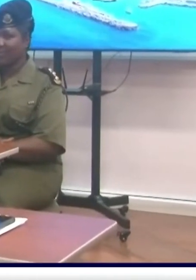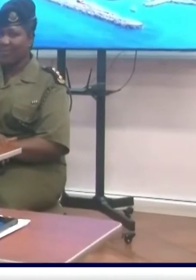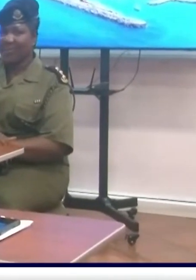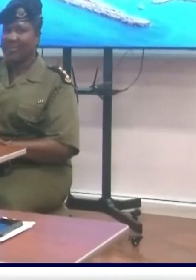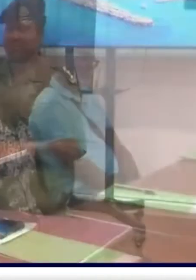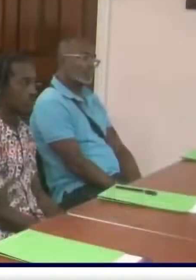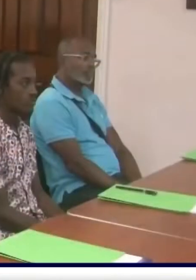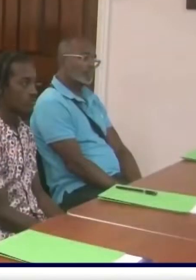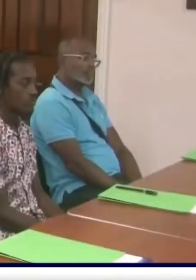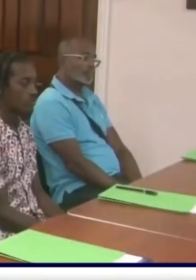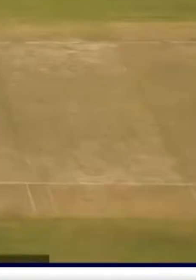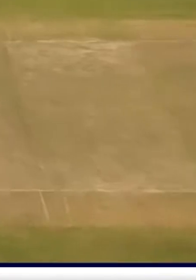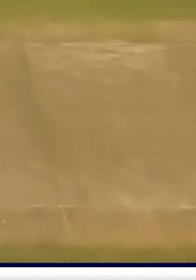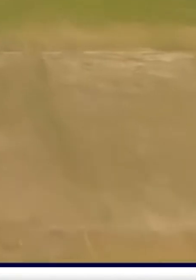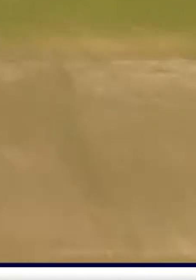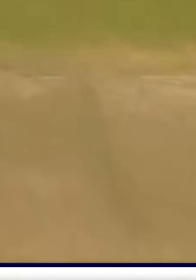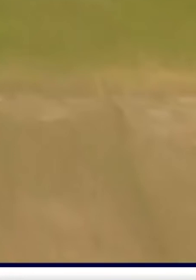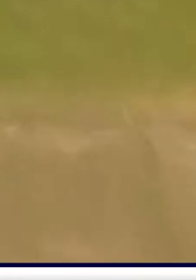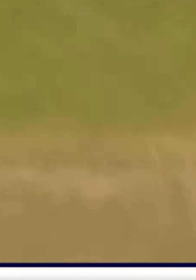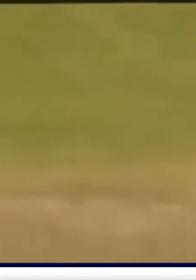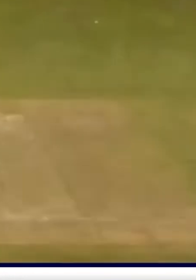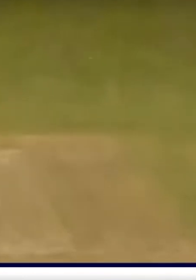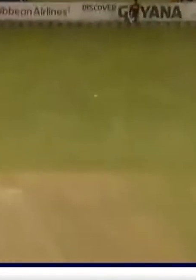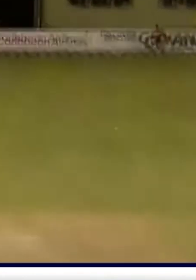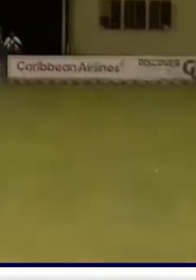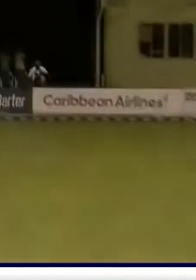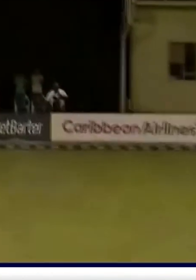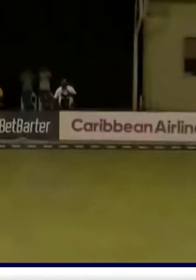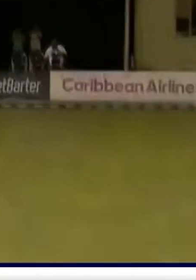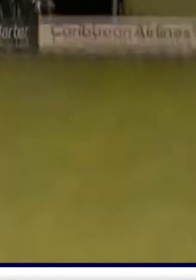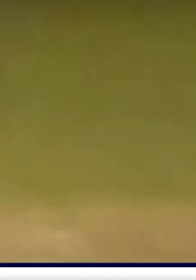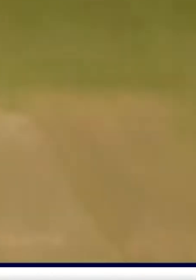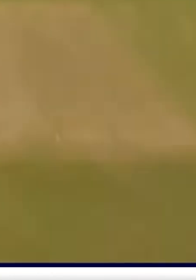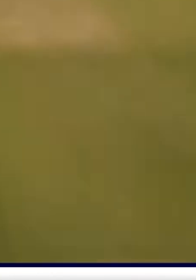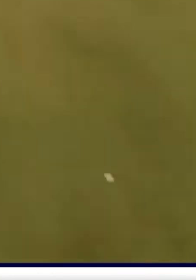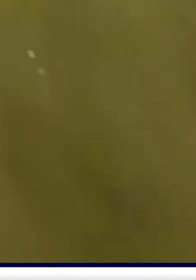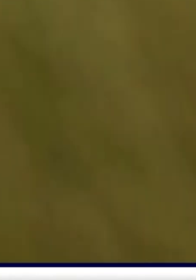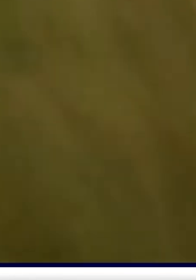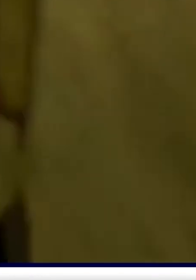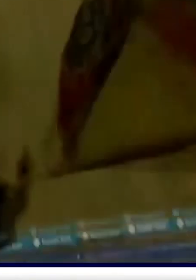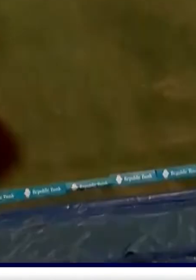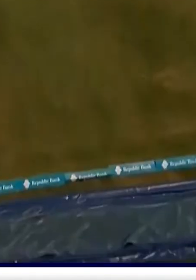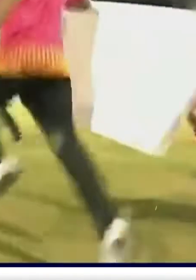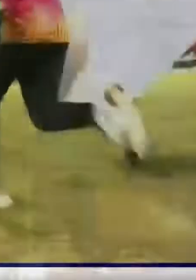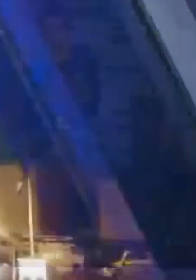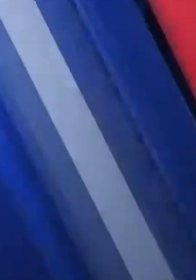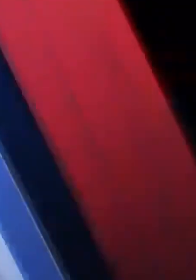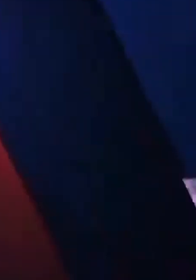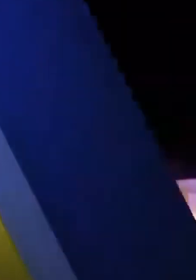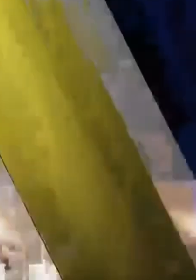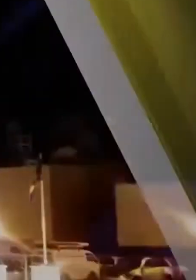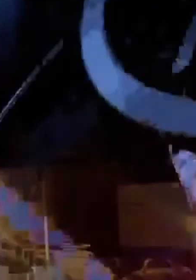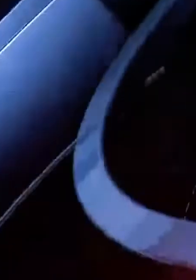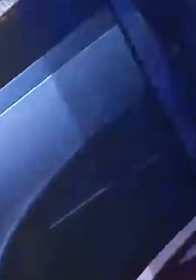Qualifications, and in sports, the Warriors triumphant in the 2023 CPL.